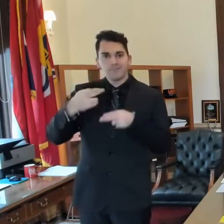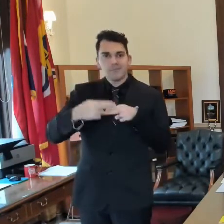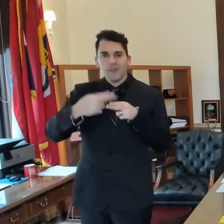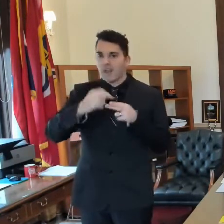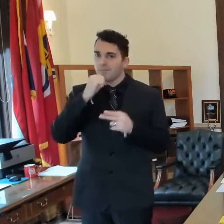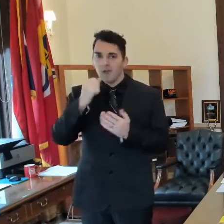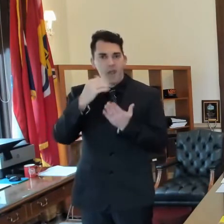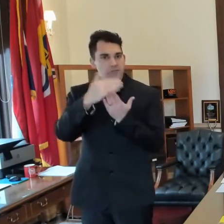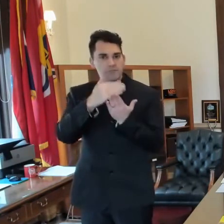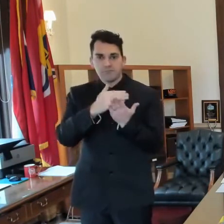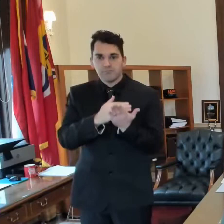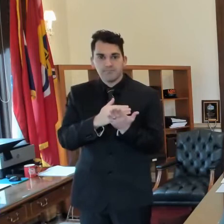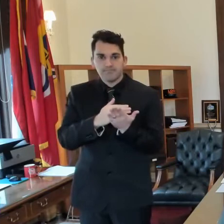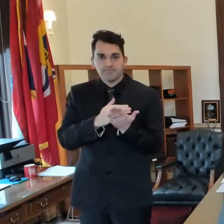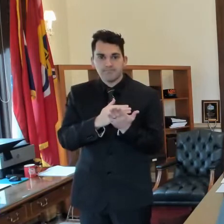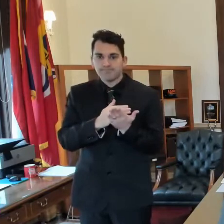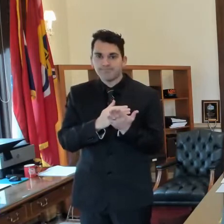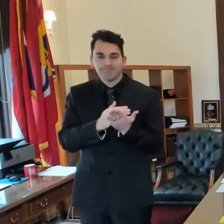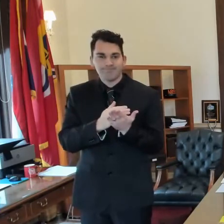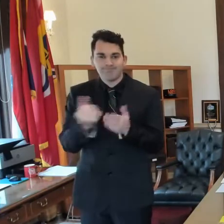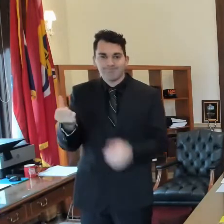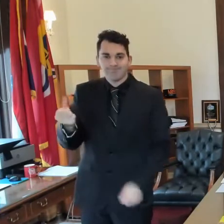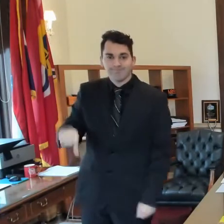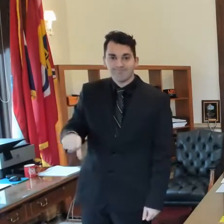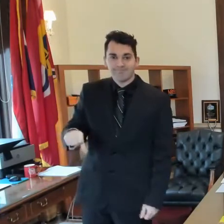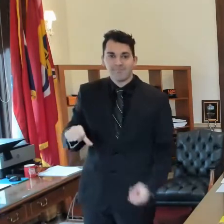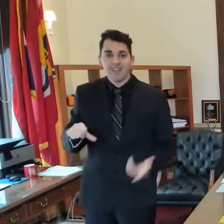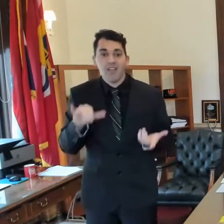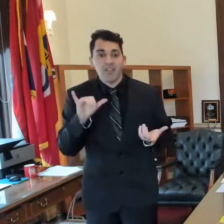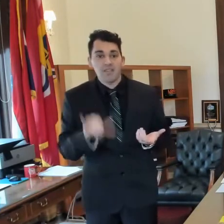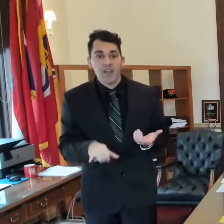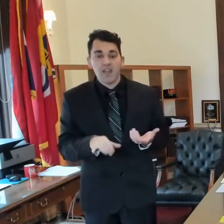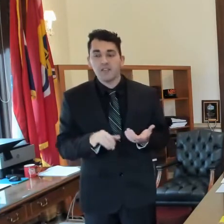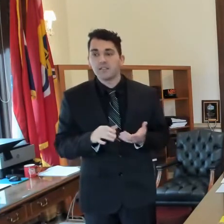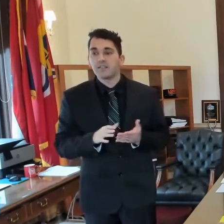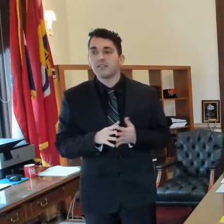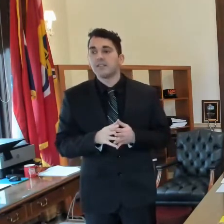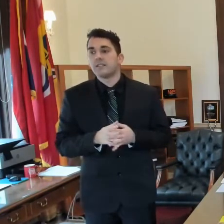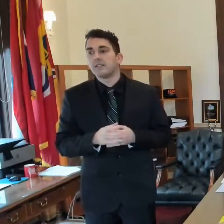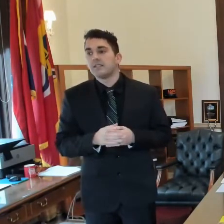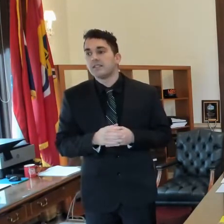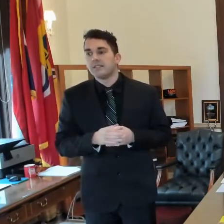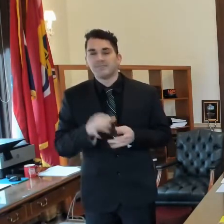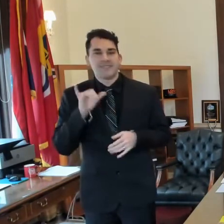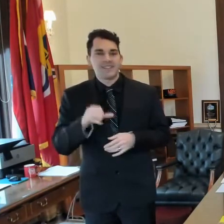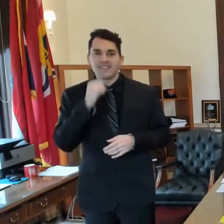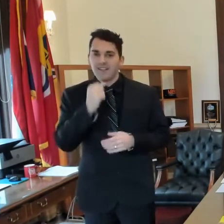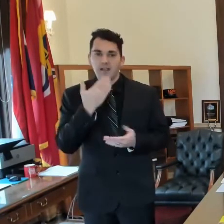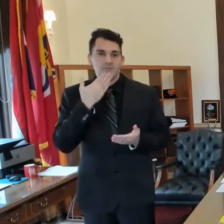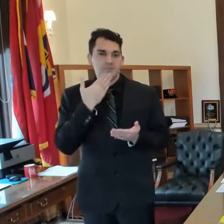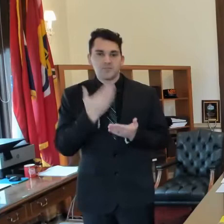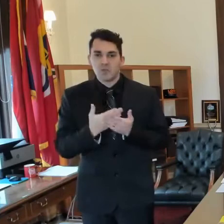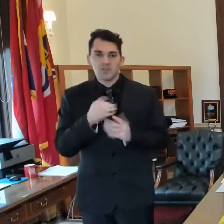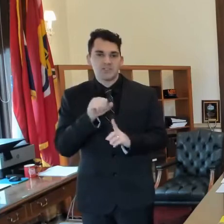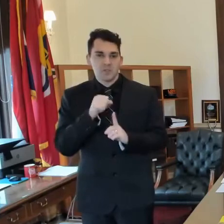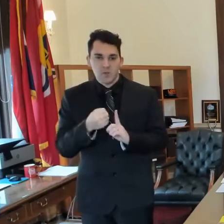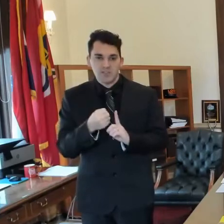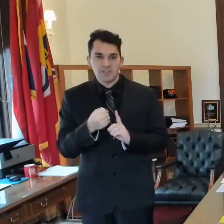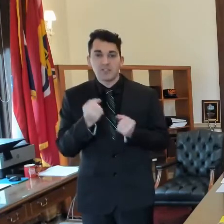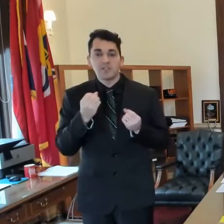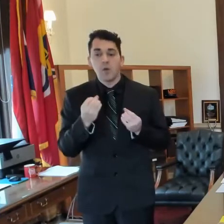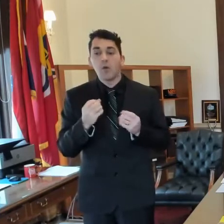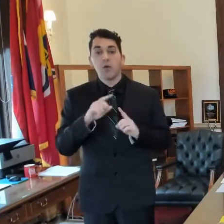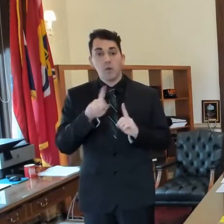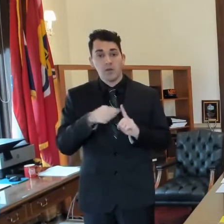invitation that they received. So, and that's really not a good situation when that happens. So don't pass